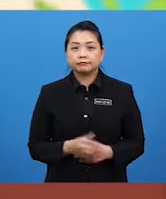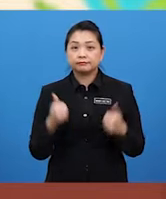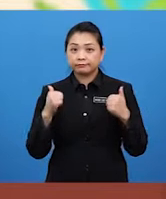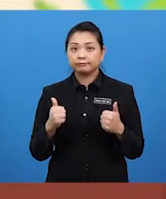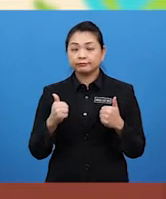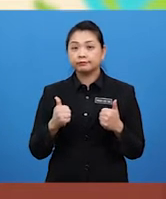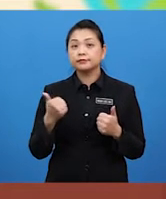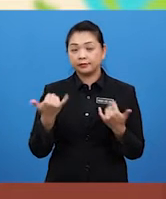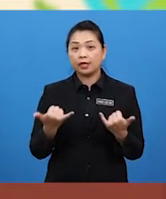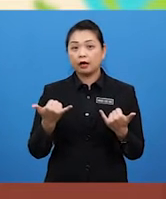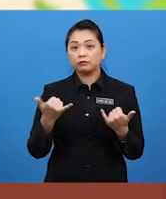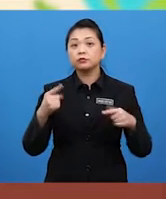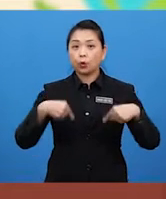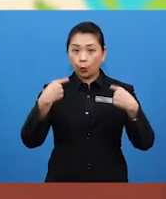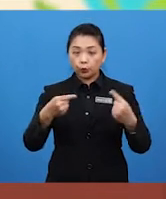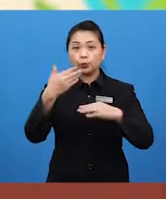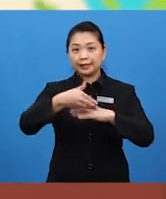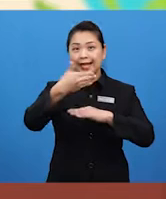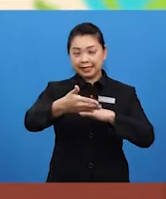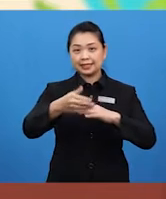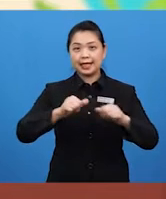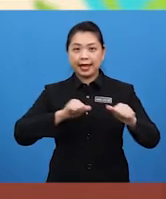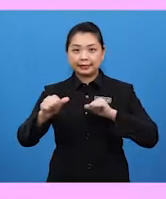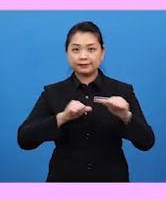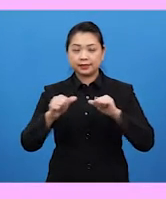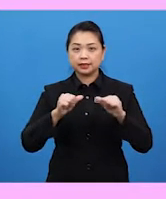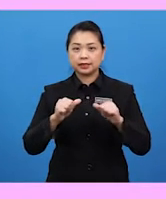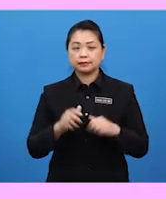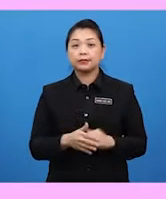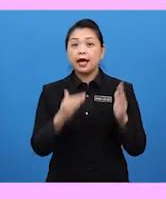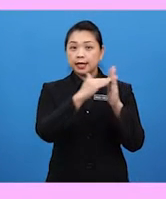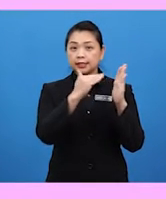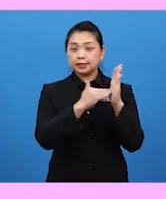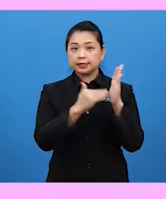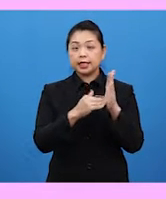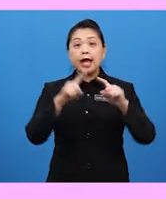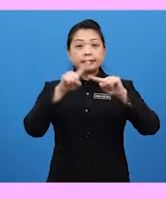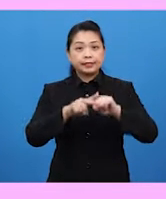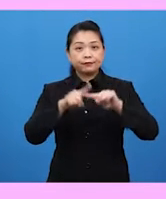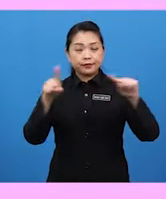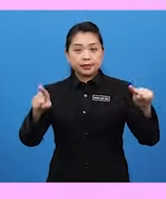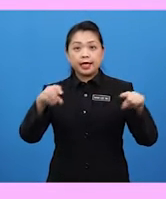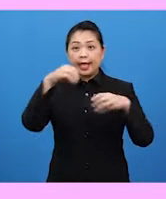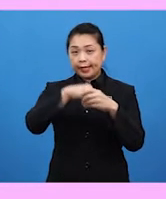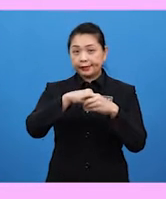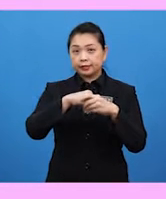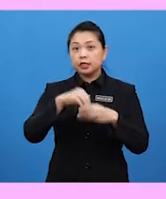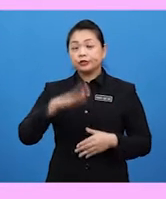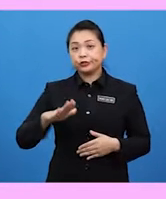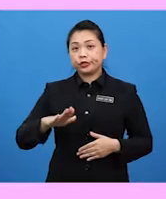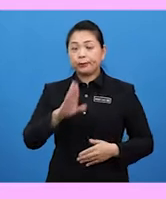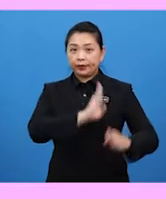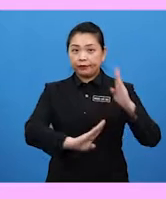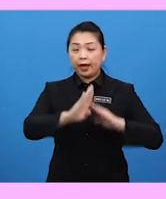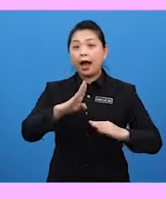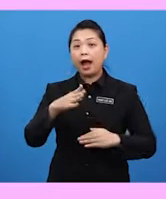Great! Now let's move on to the next activity. List the differences in the child's behavior